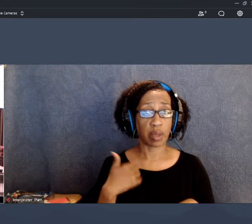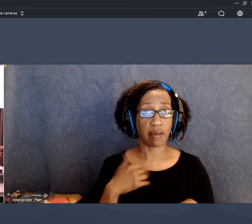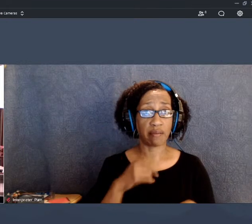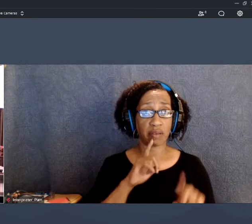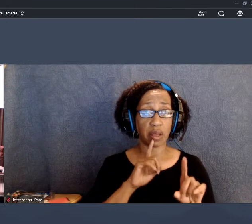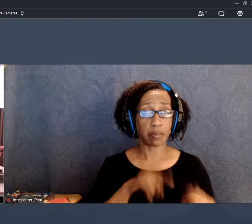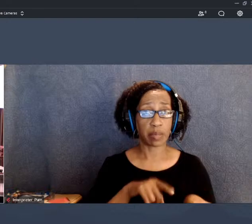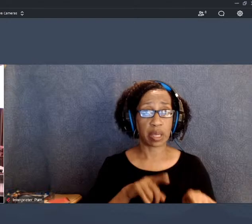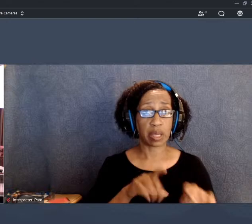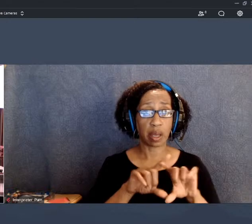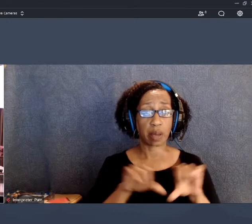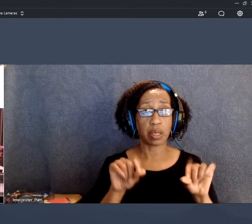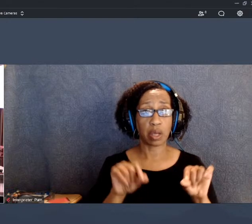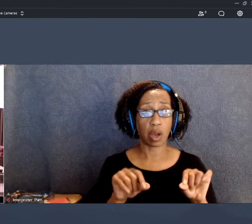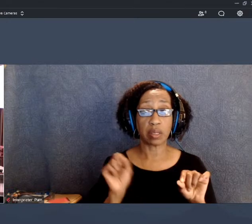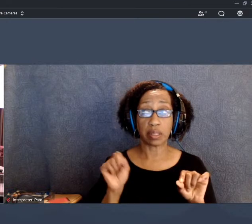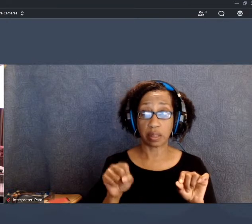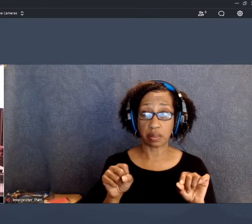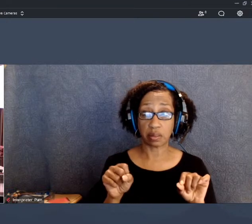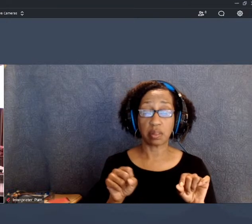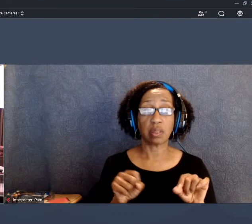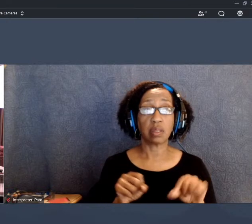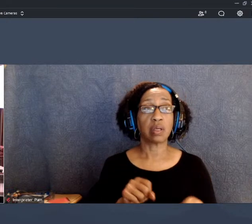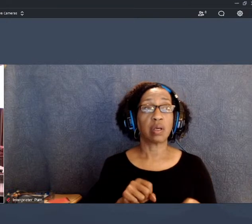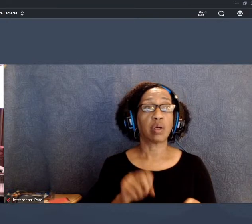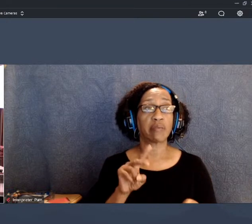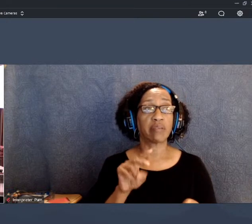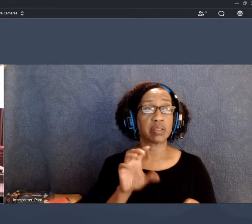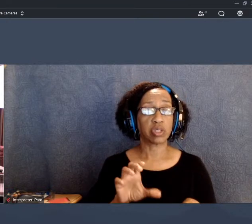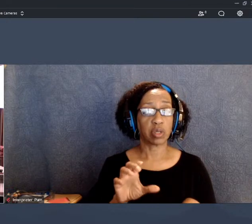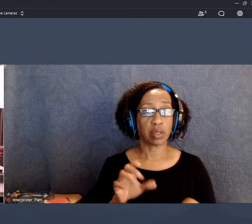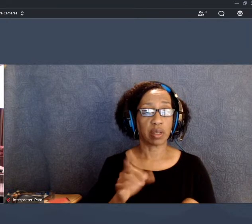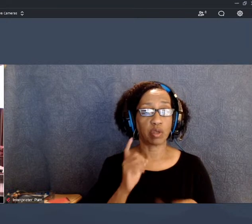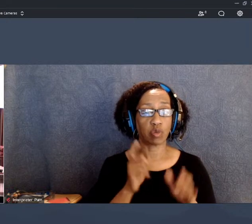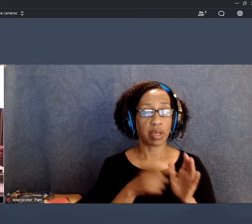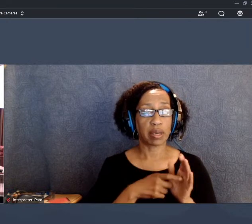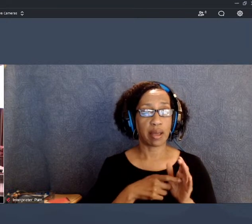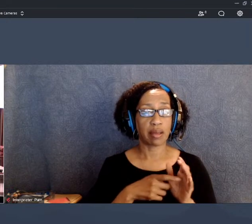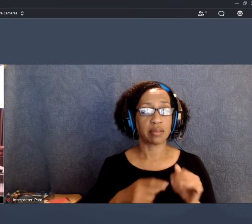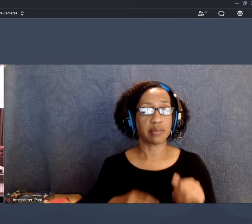sir. I do. Vice Chair Lady, you're recognized.